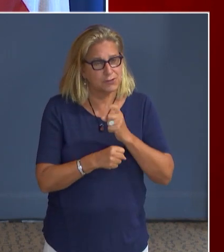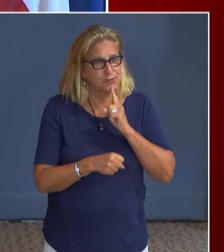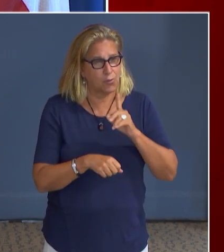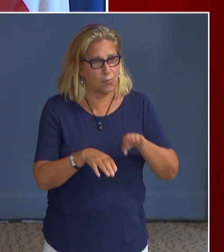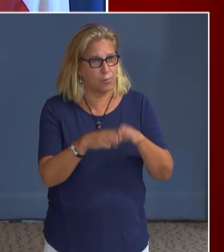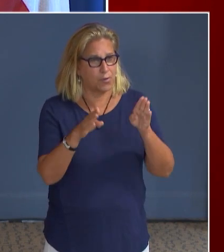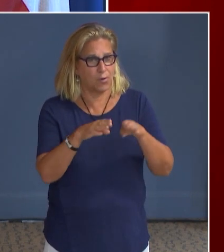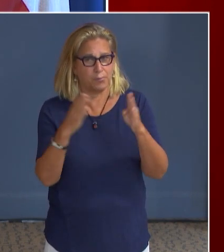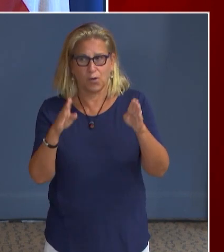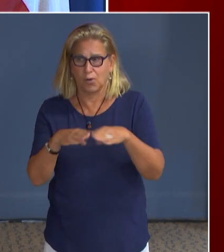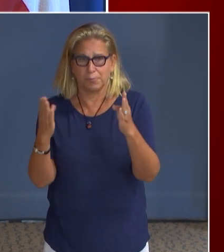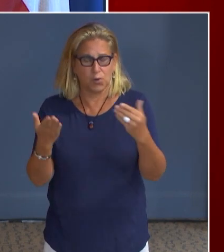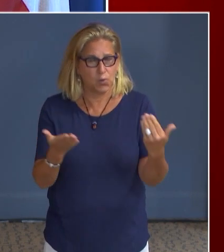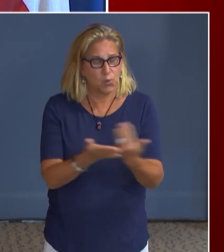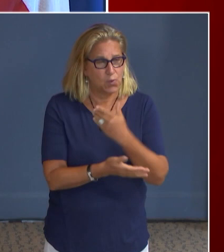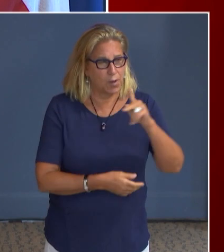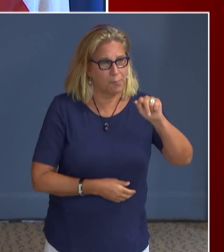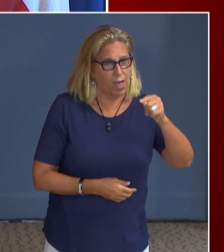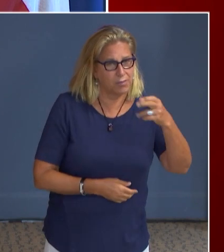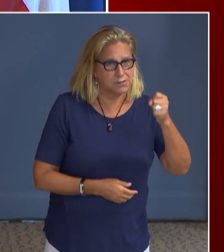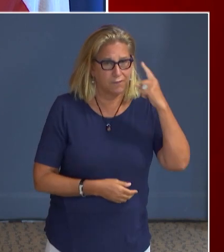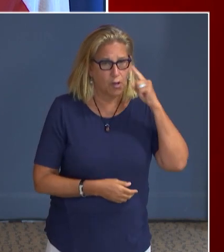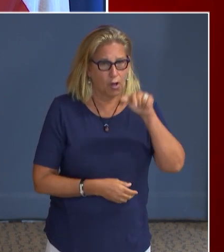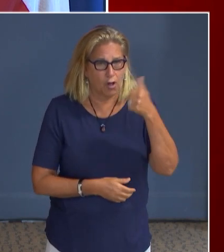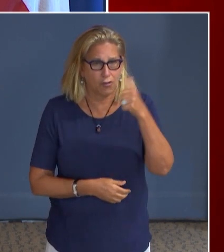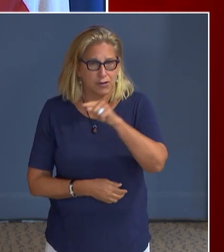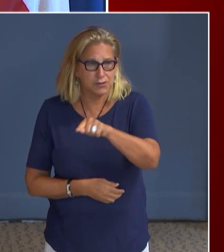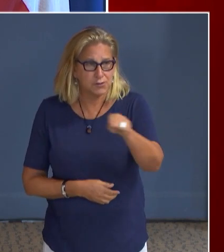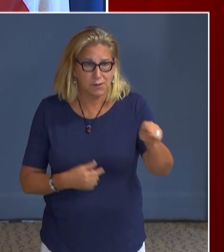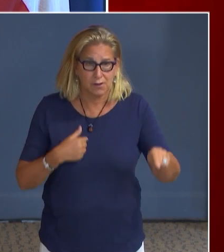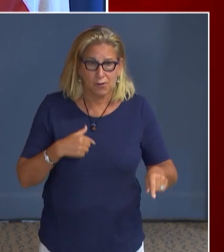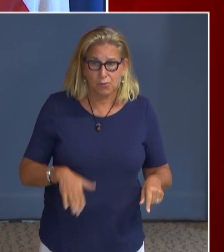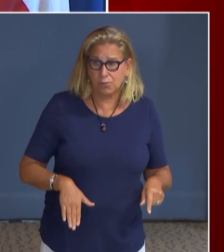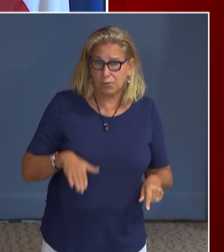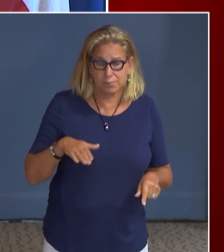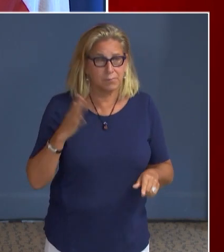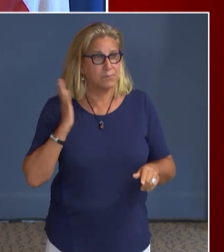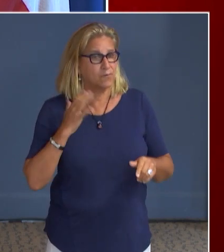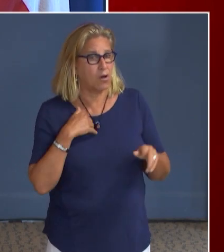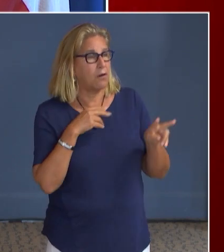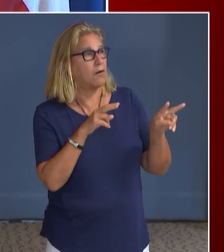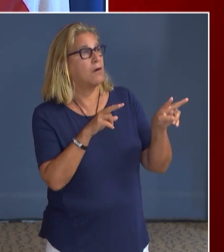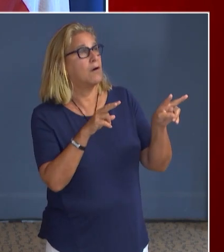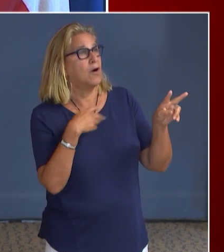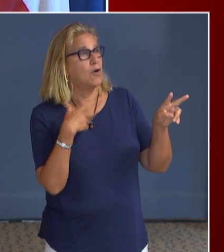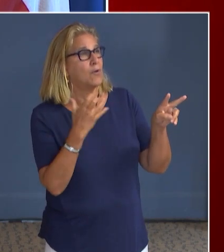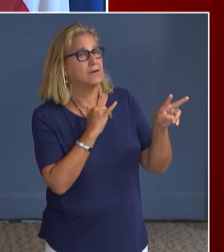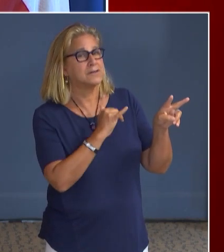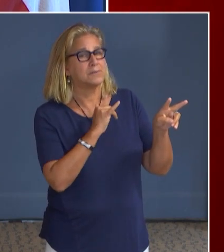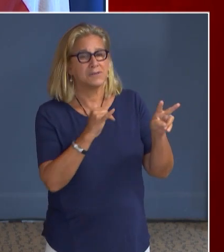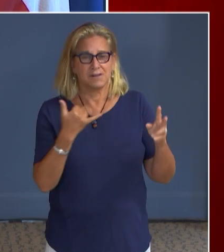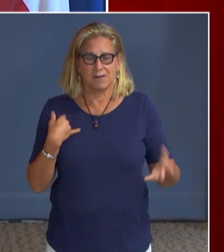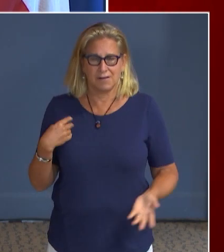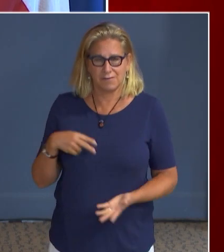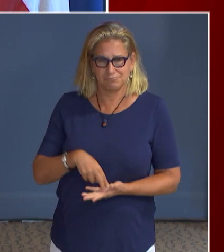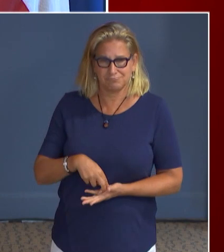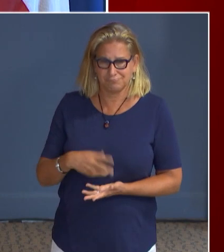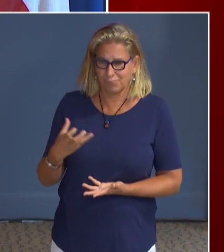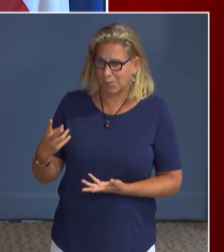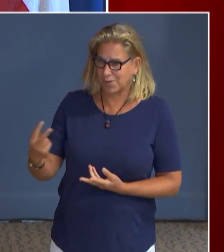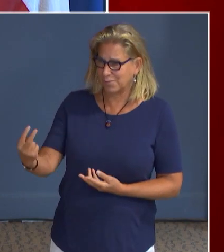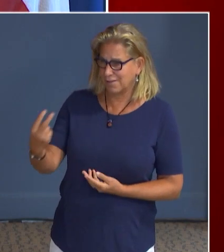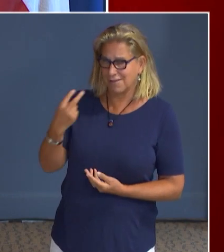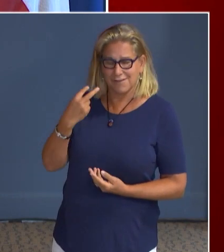could have had as a teenager growing up in the district. I take great pride in living and working right